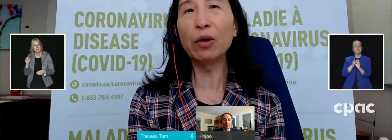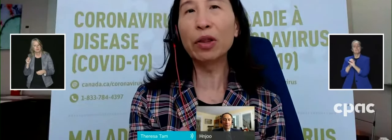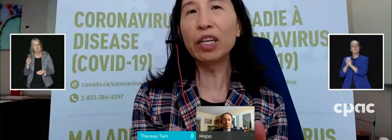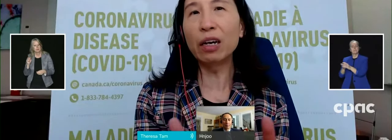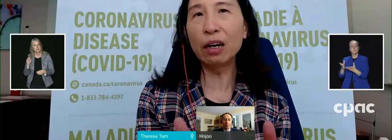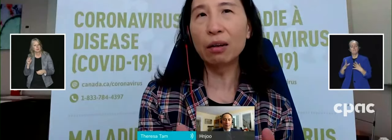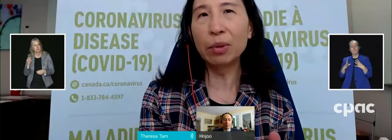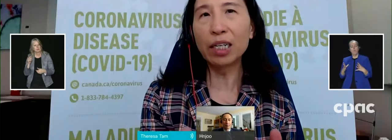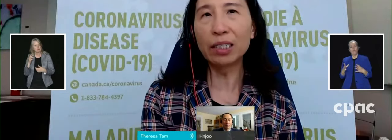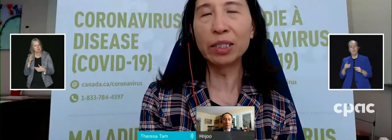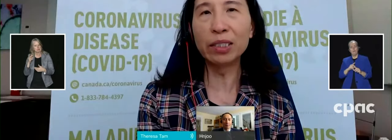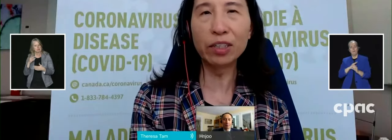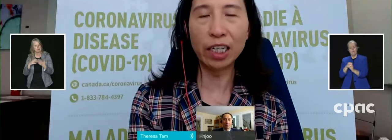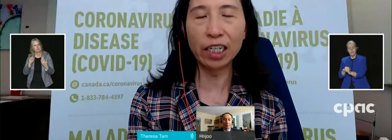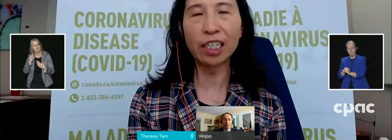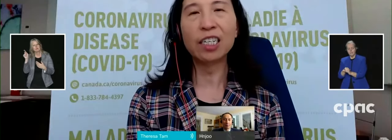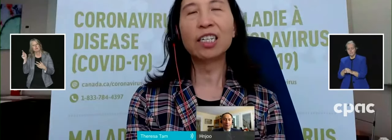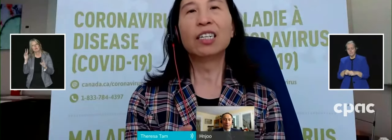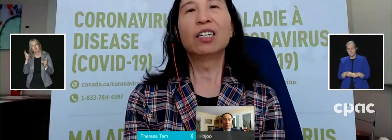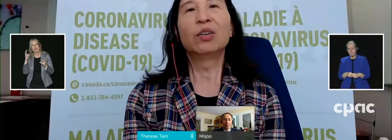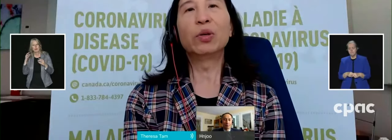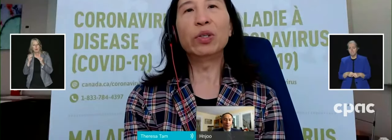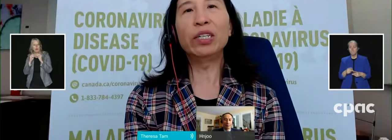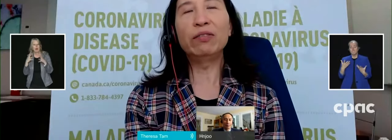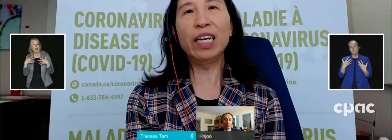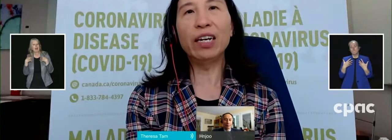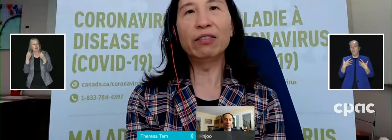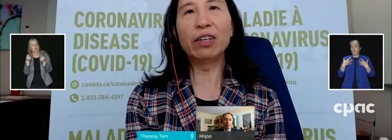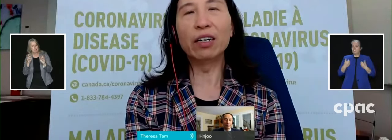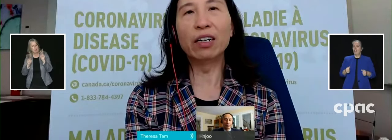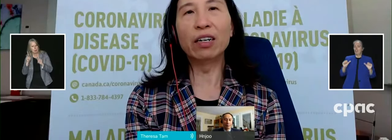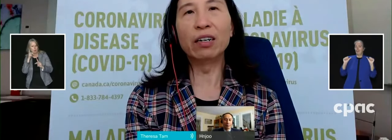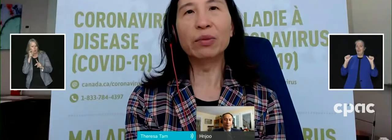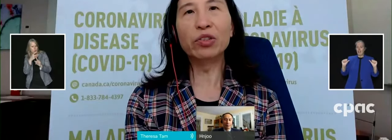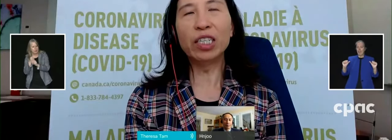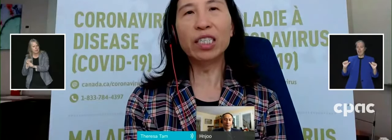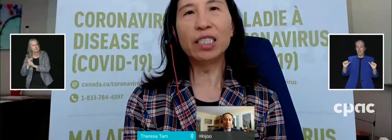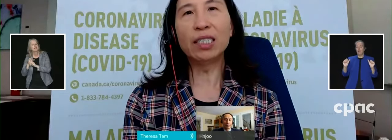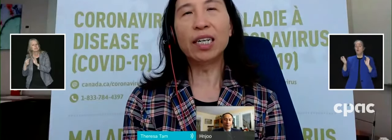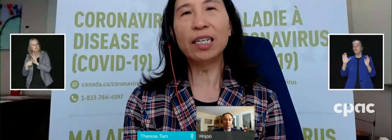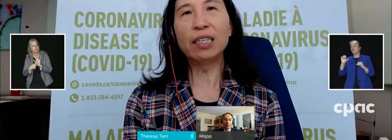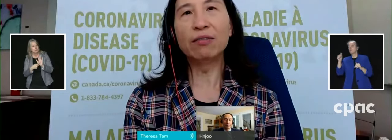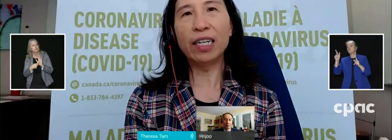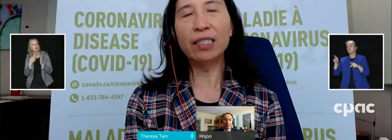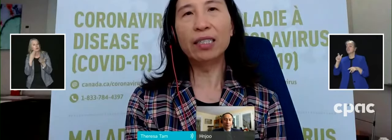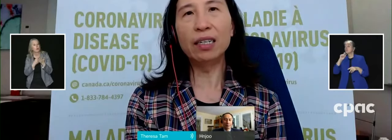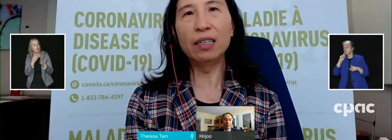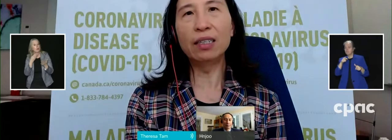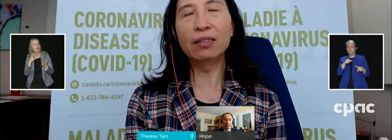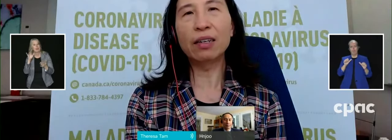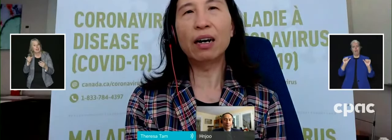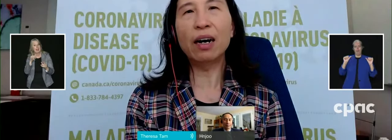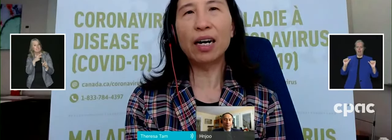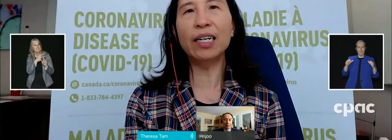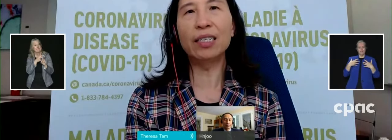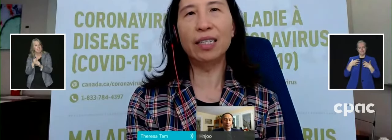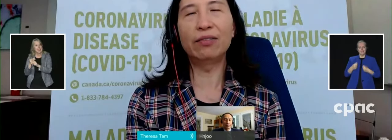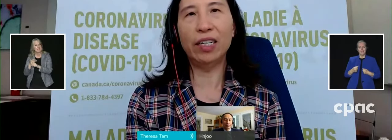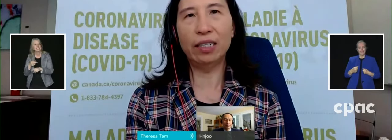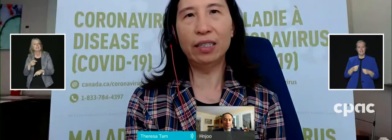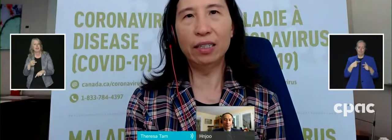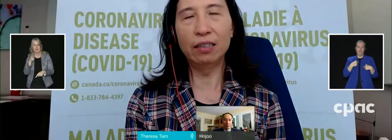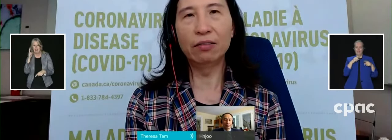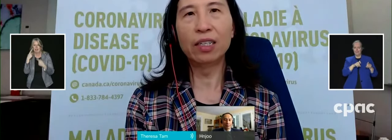some of the healthier participants, if you like. What we've now demonstrated is that the vaccine is